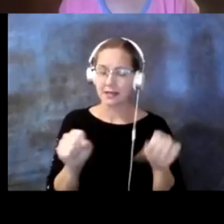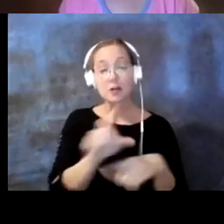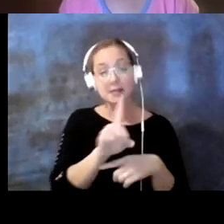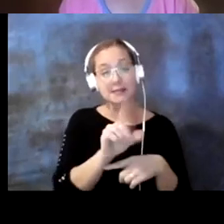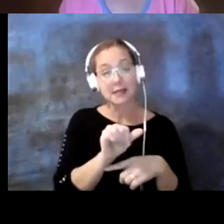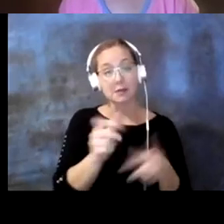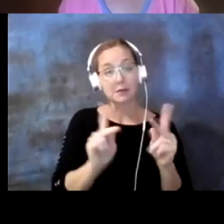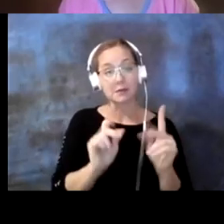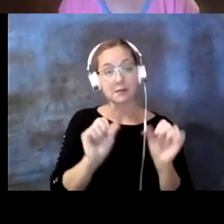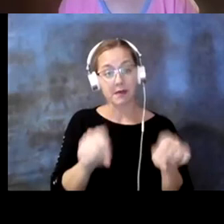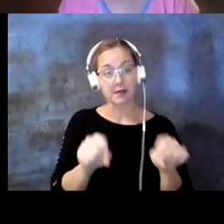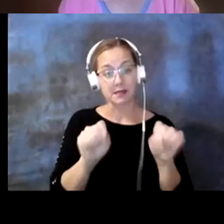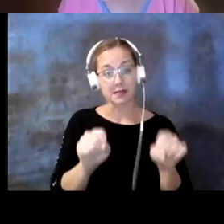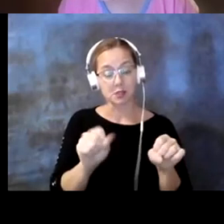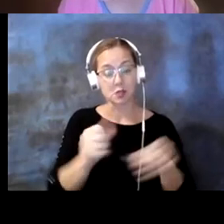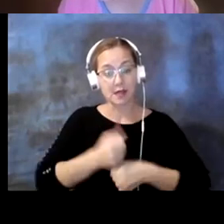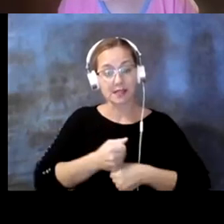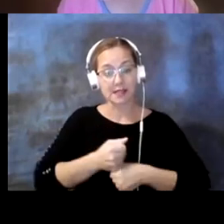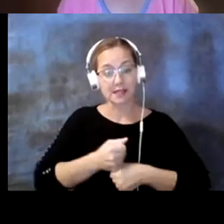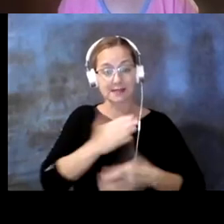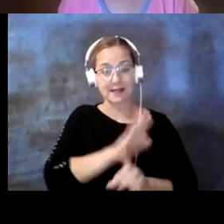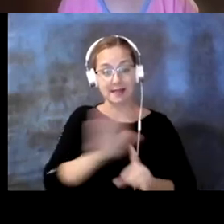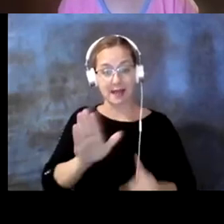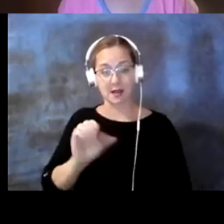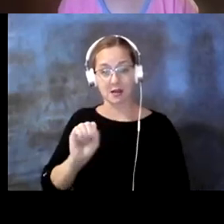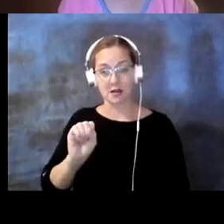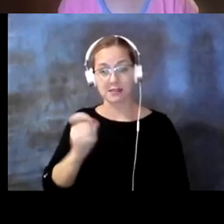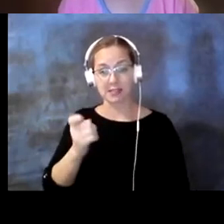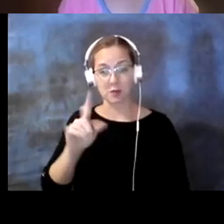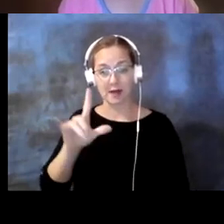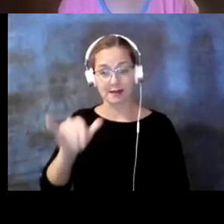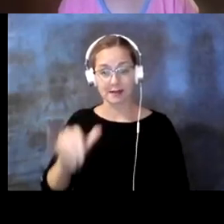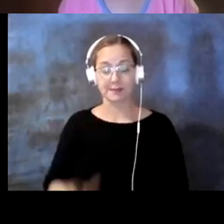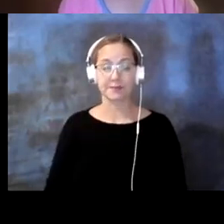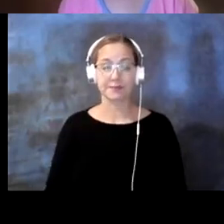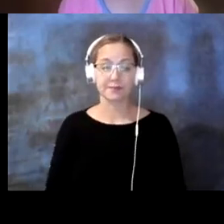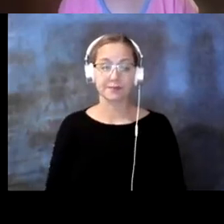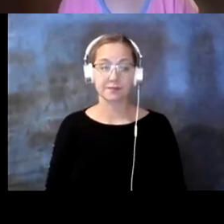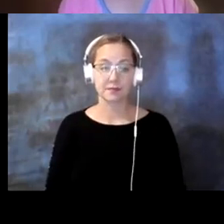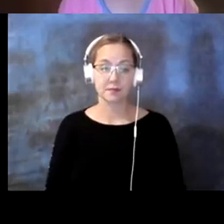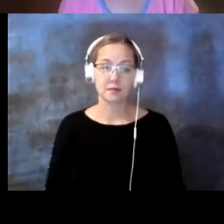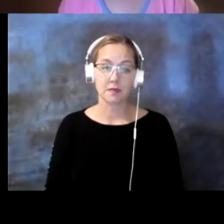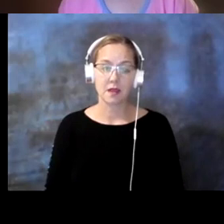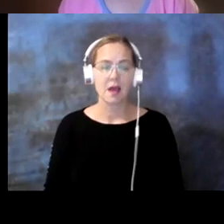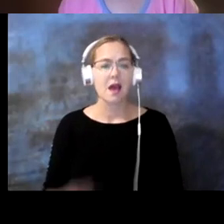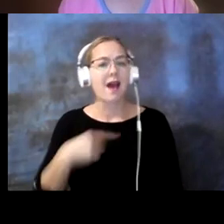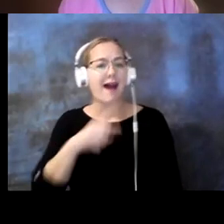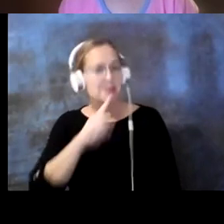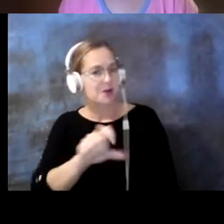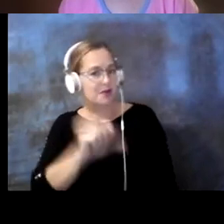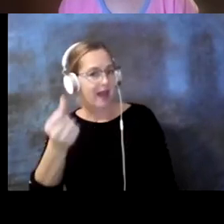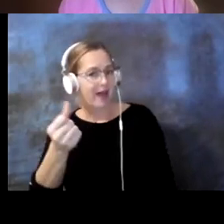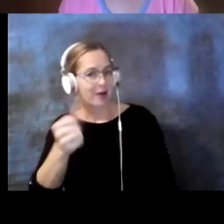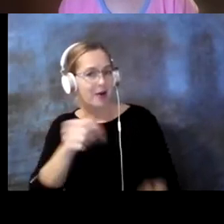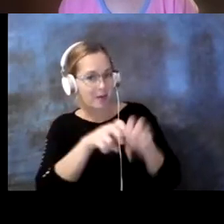ability to express their sexuality. And I'm sure the other panelists will come up with a